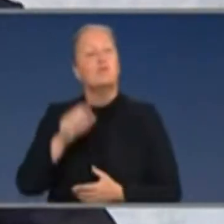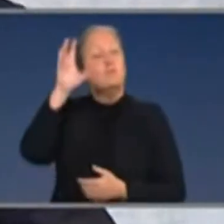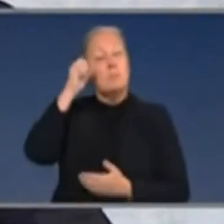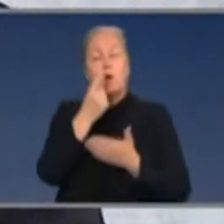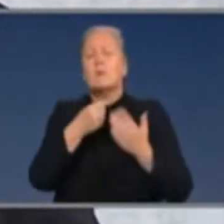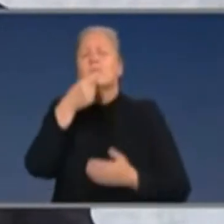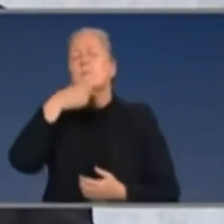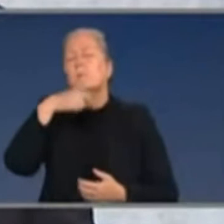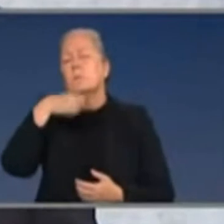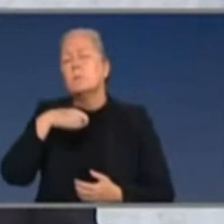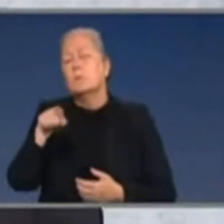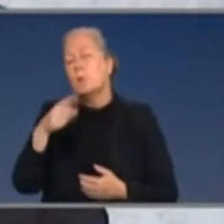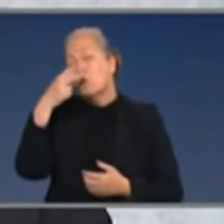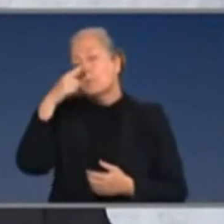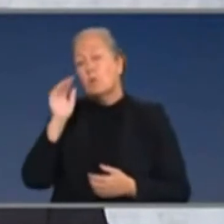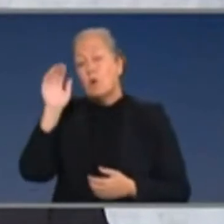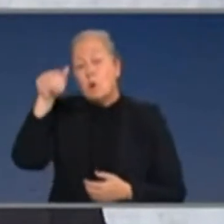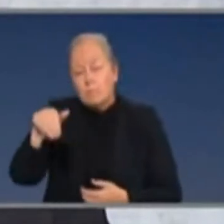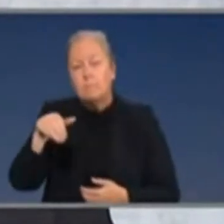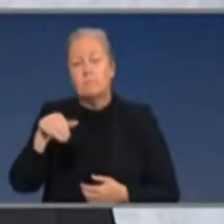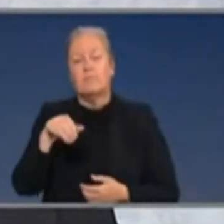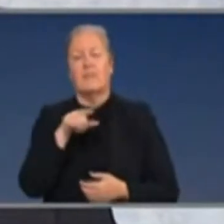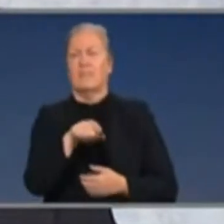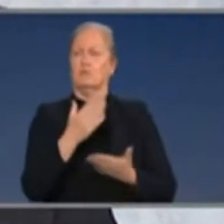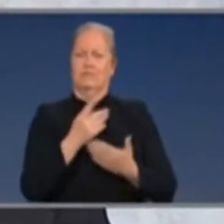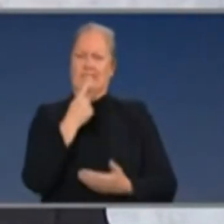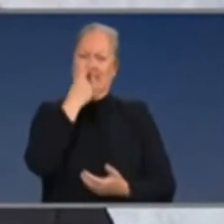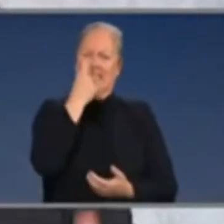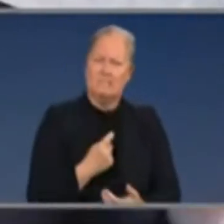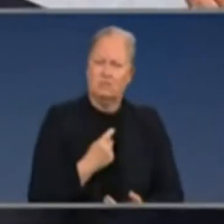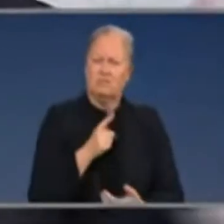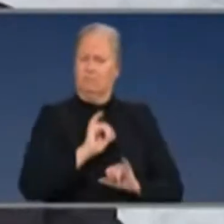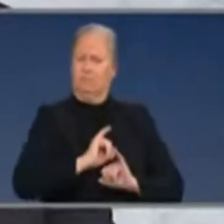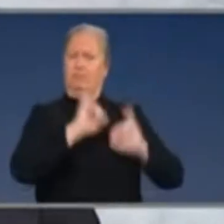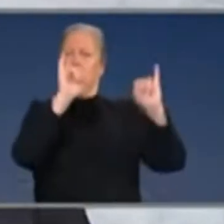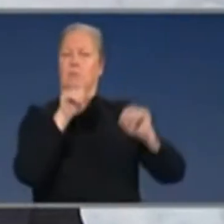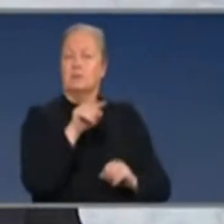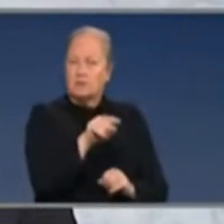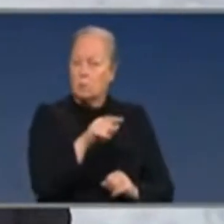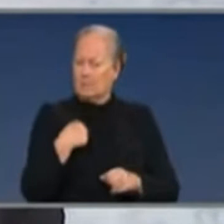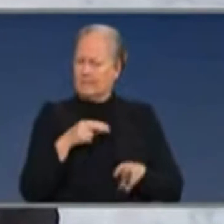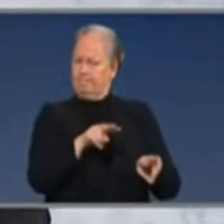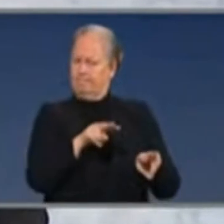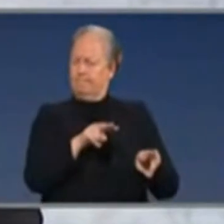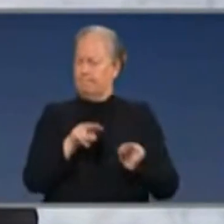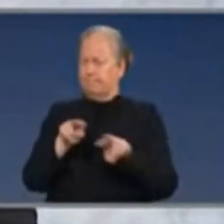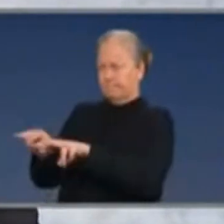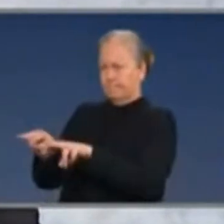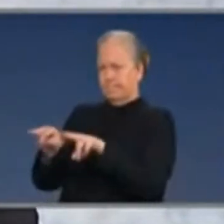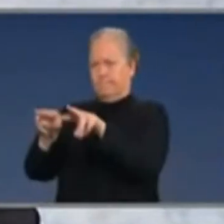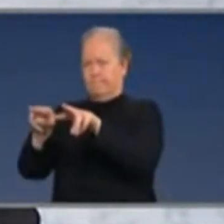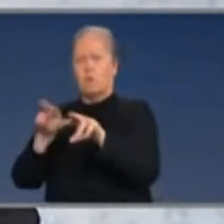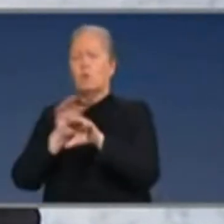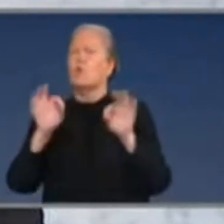of facilities that I would still say were in the acute stage of the critical list that we have of just